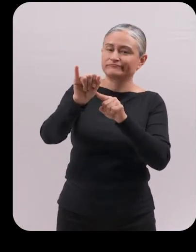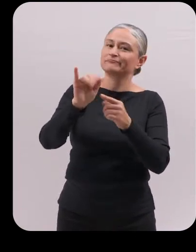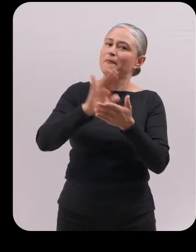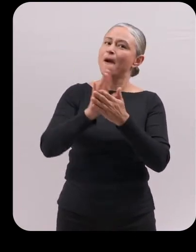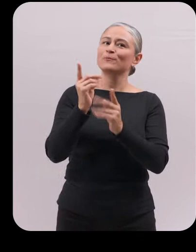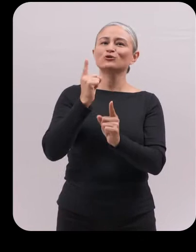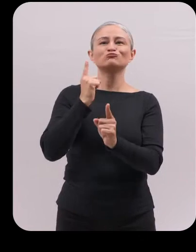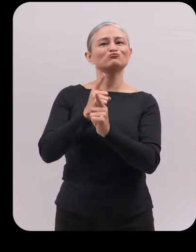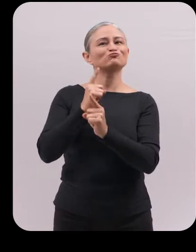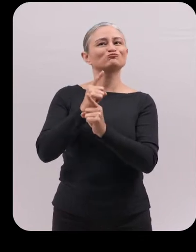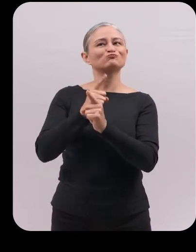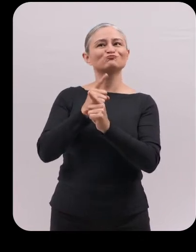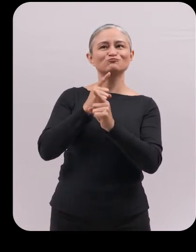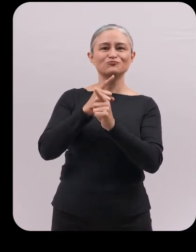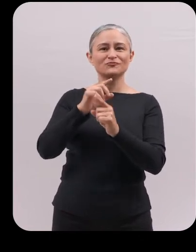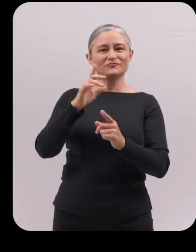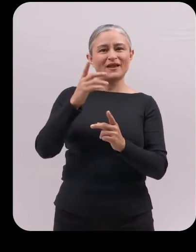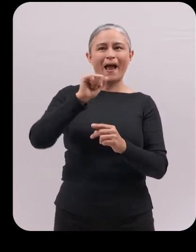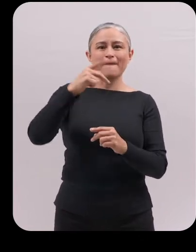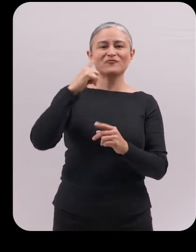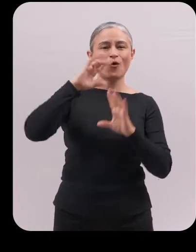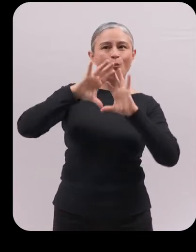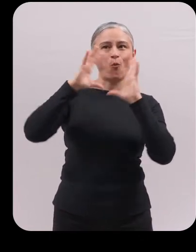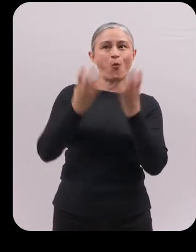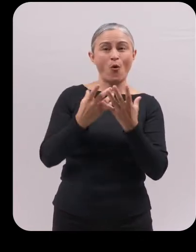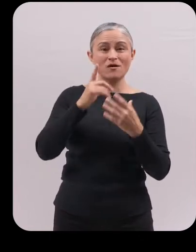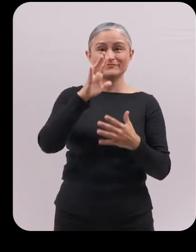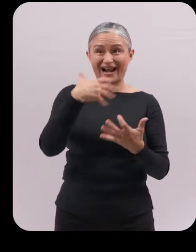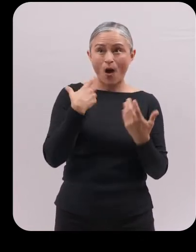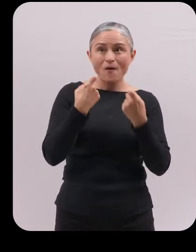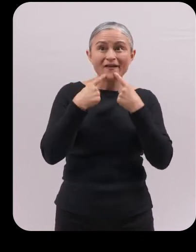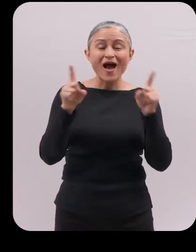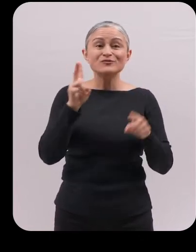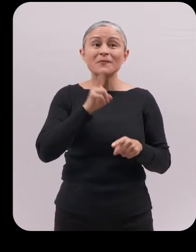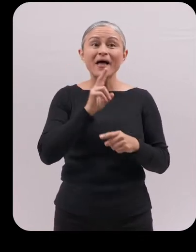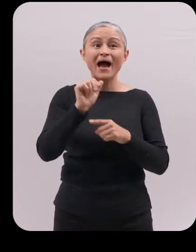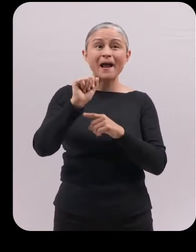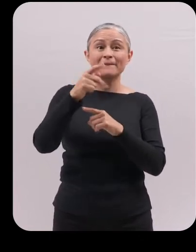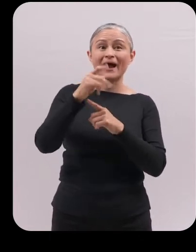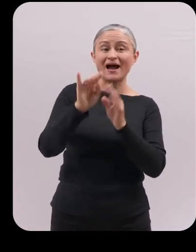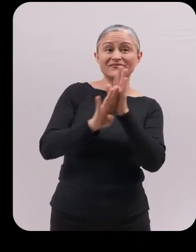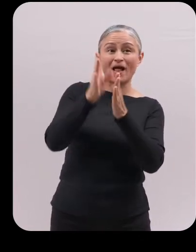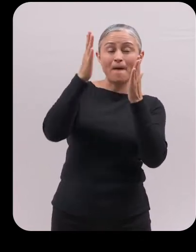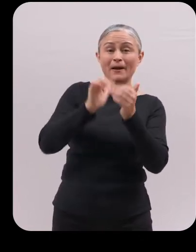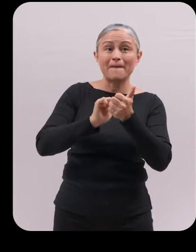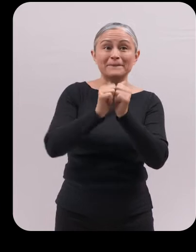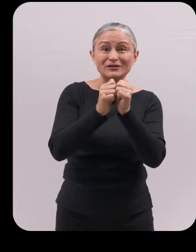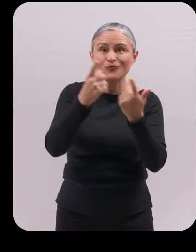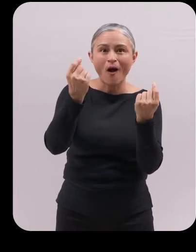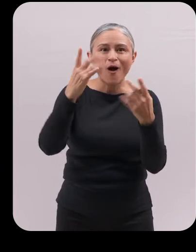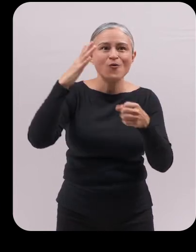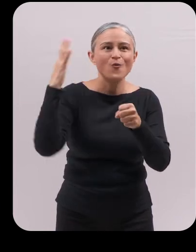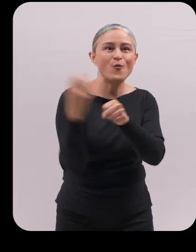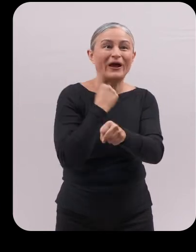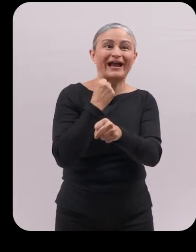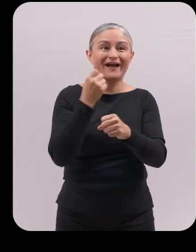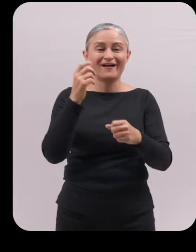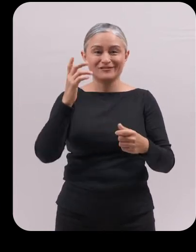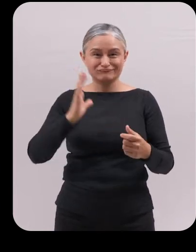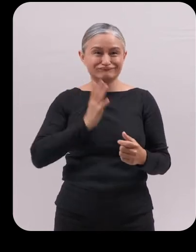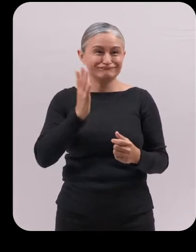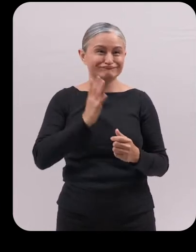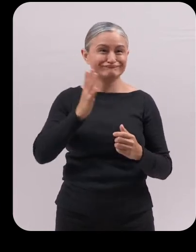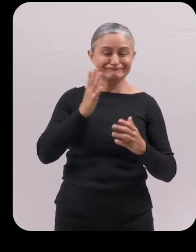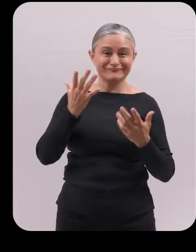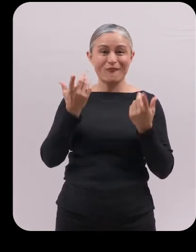world. We're announcing our Gemini API developer competition for a chance to win the grand prize,